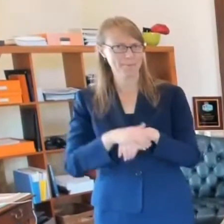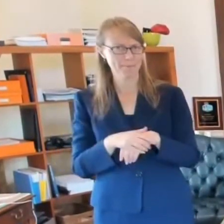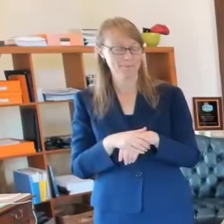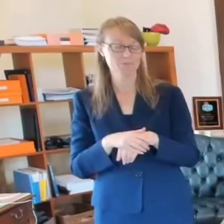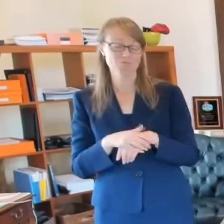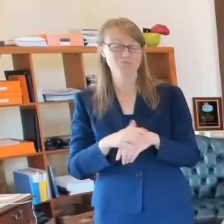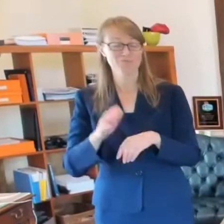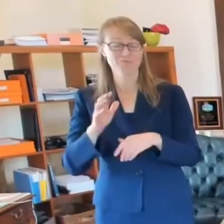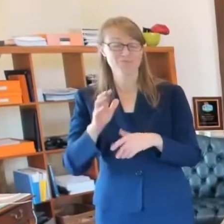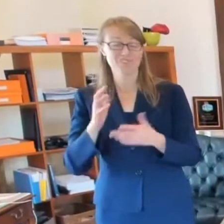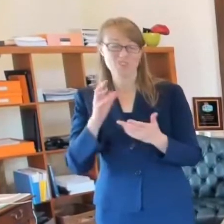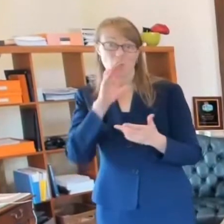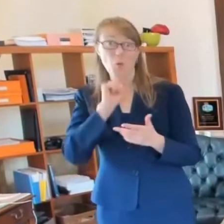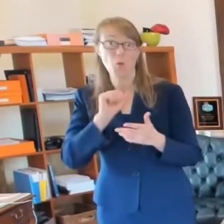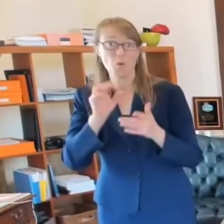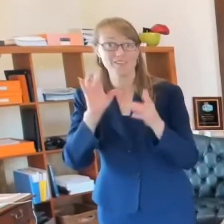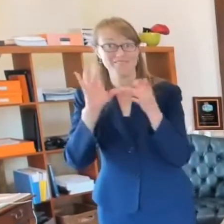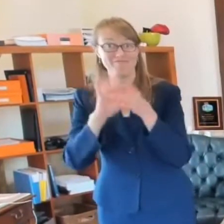midnight.